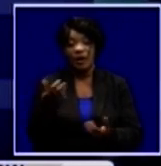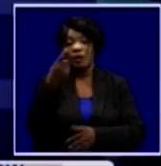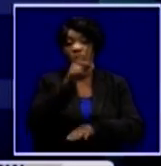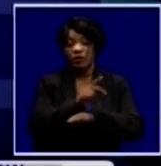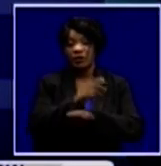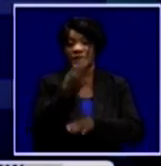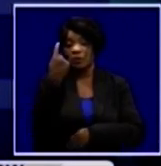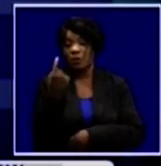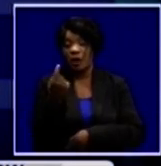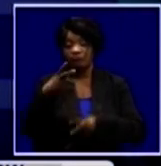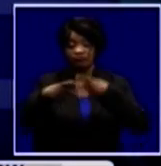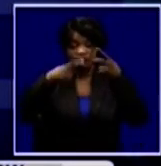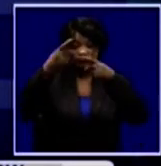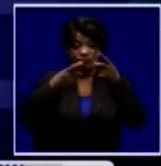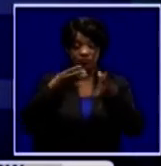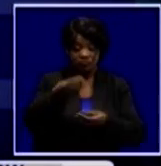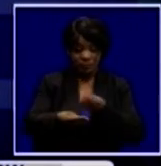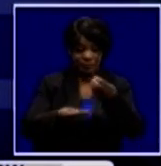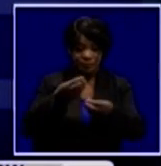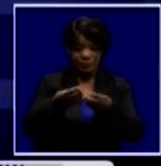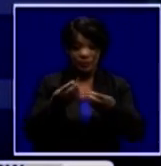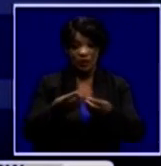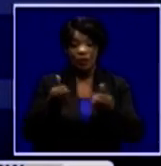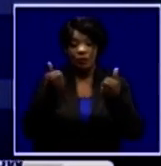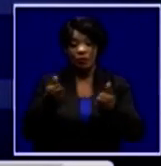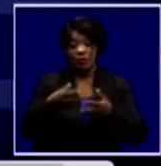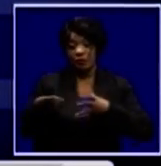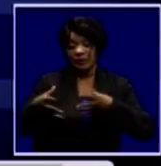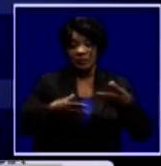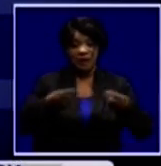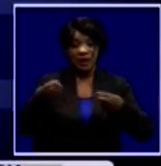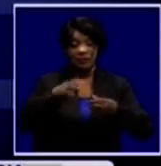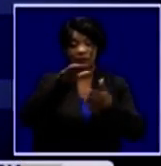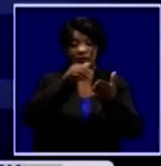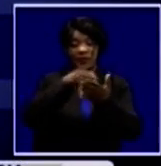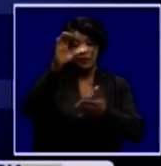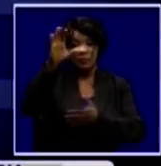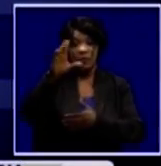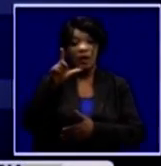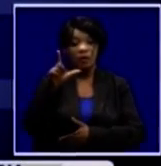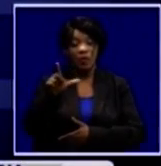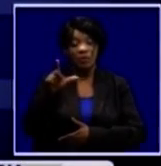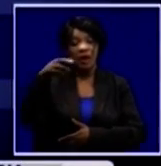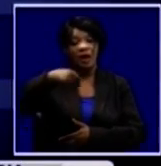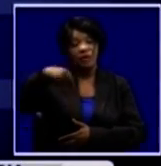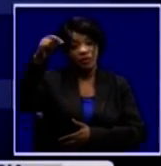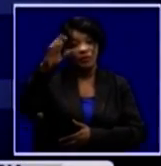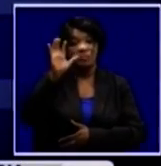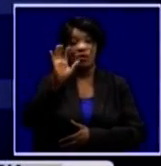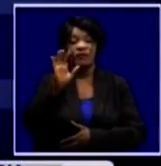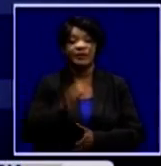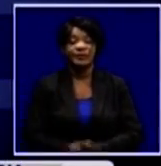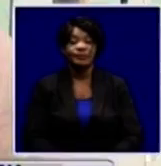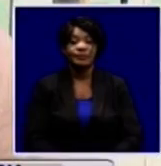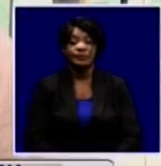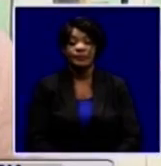the projects that will not only contribute to increased power supply to Central Province, but Wapula, Northern and Northern